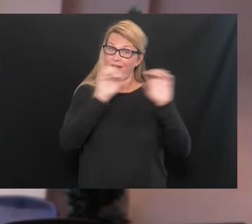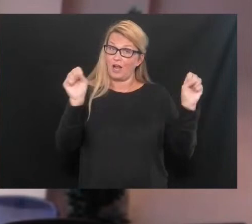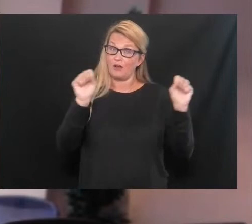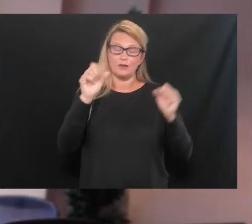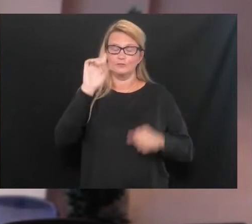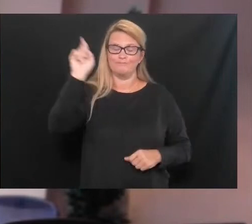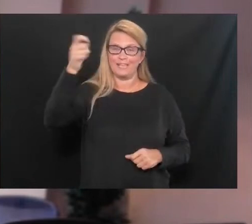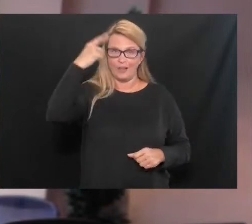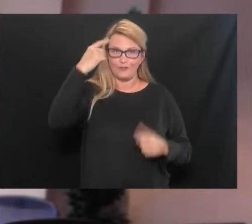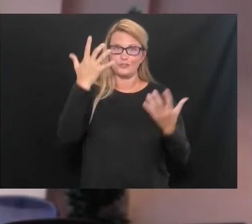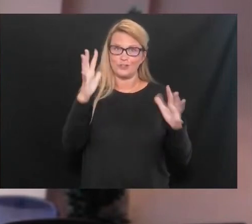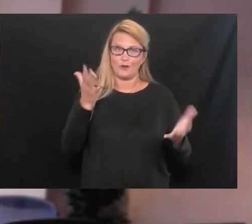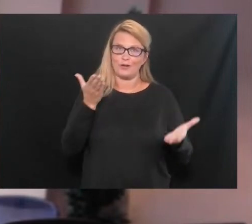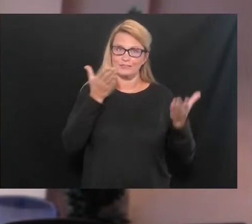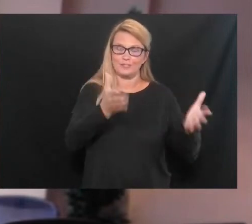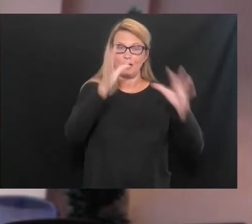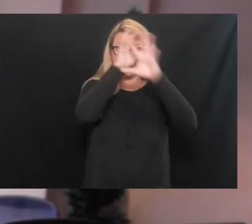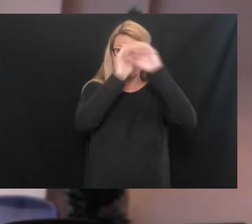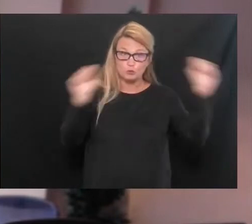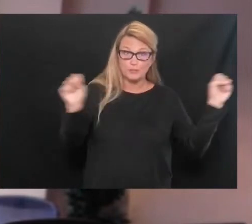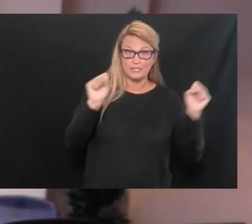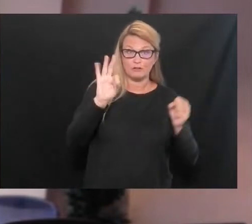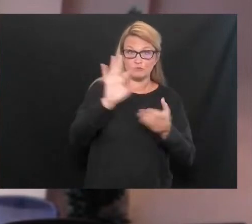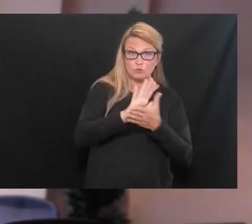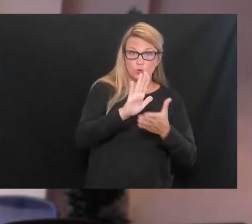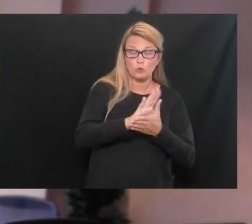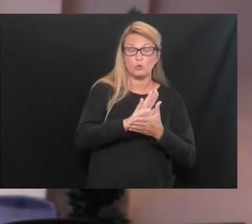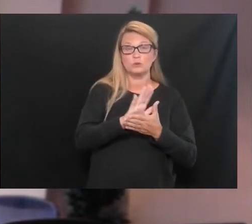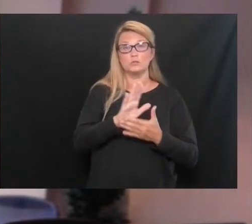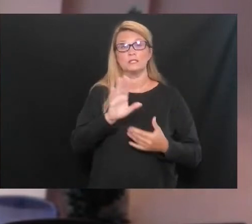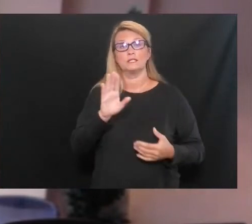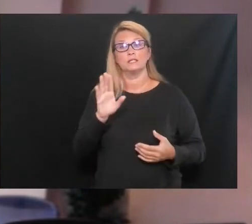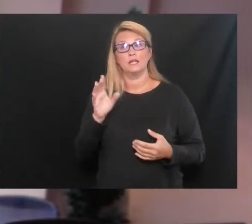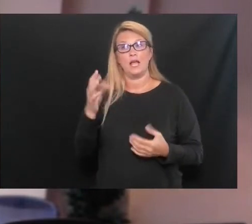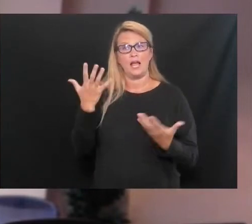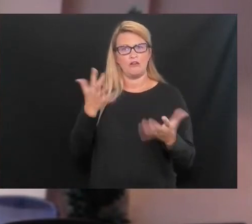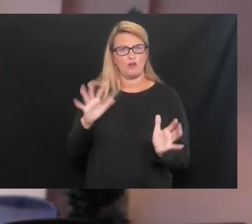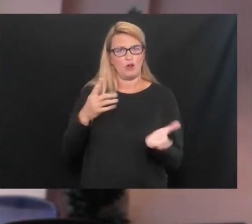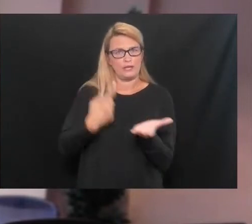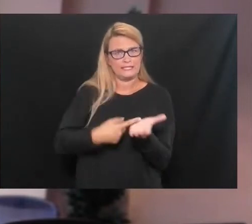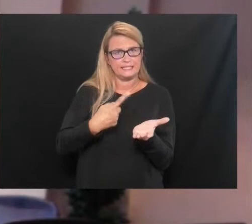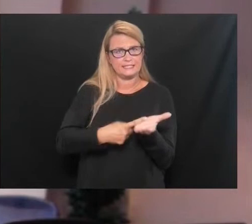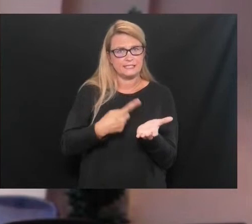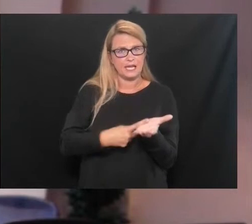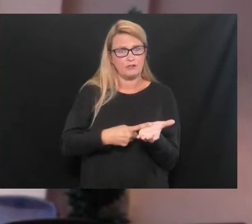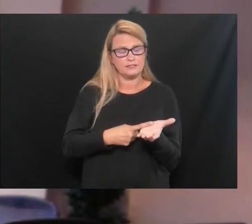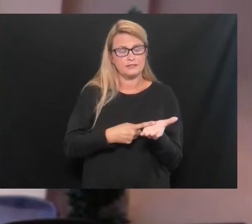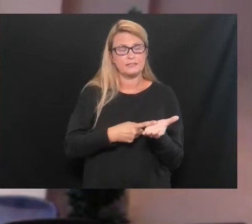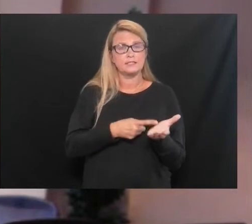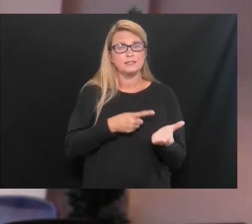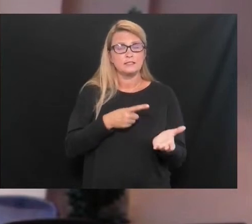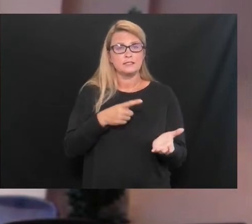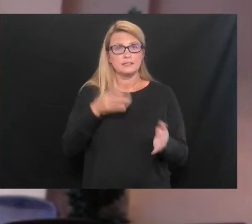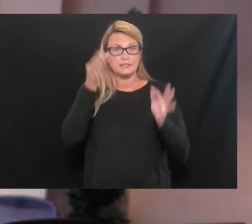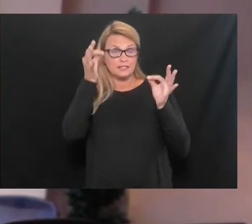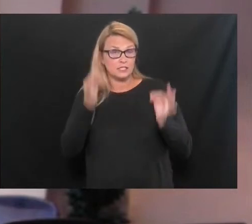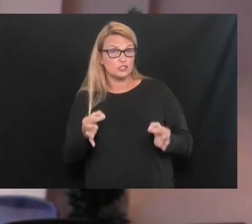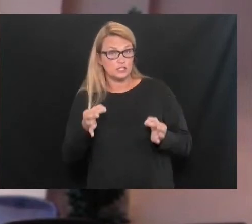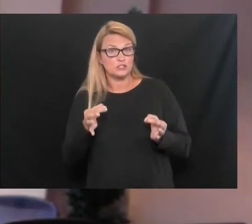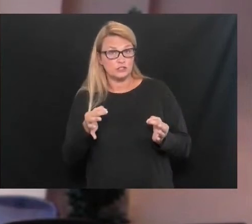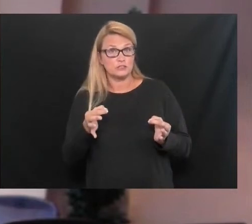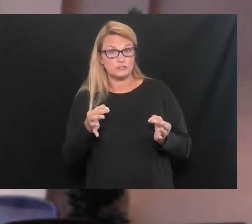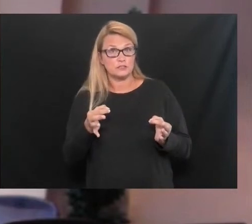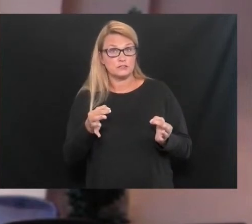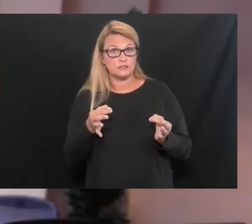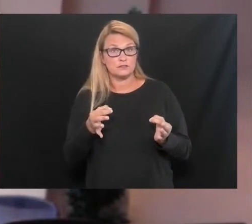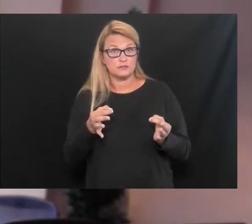and Deputy Superintendent Blatt have talked about, that the decision may